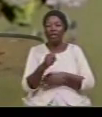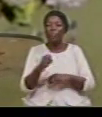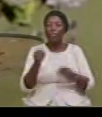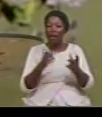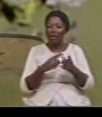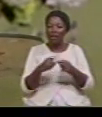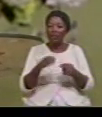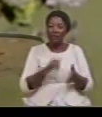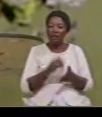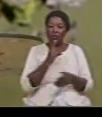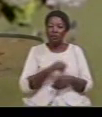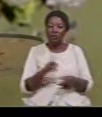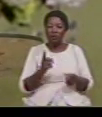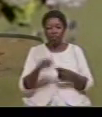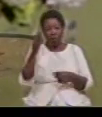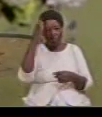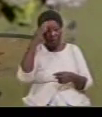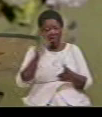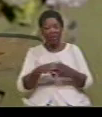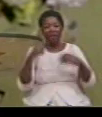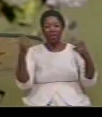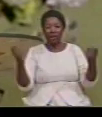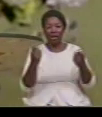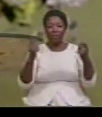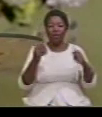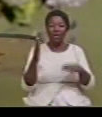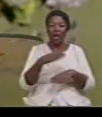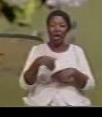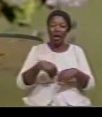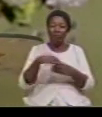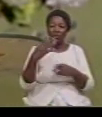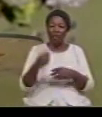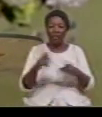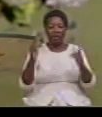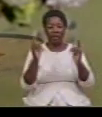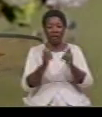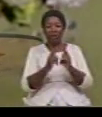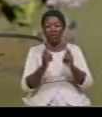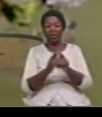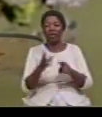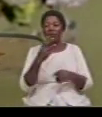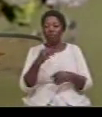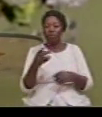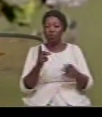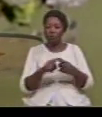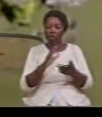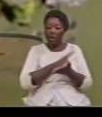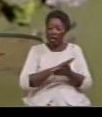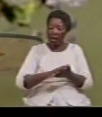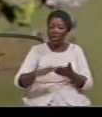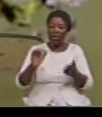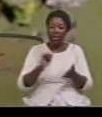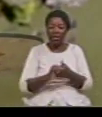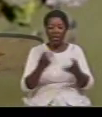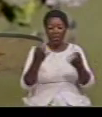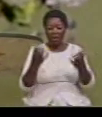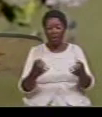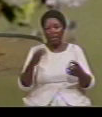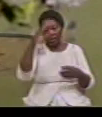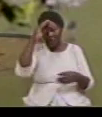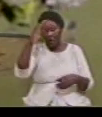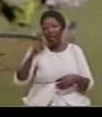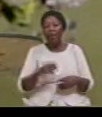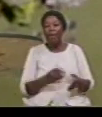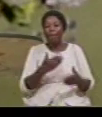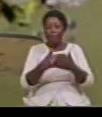achieve different ends. The ceremony outside the gate was designed to restore the cleansed man to the civil society, while